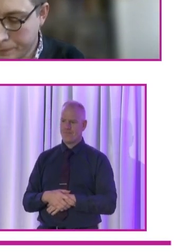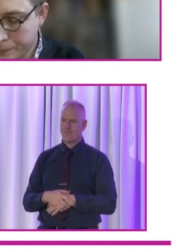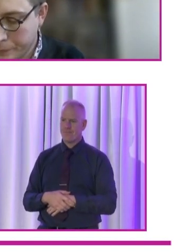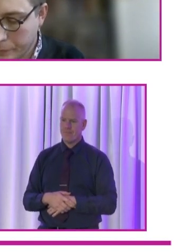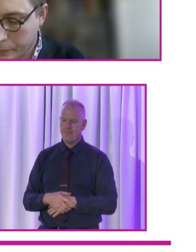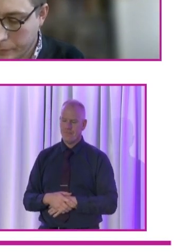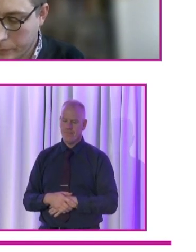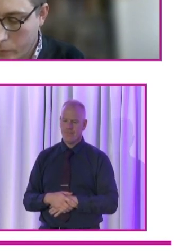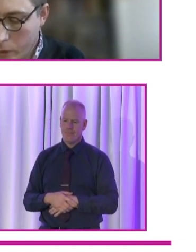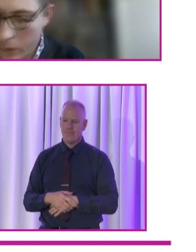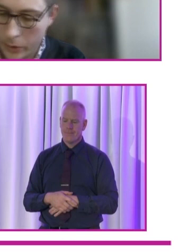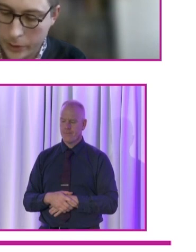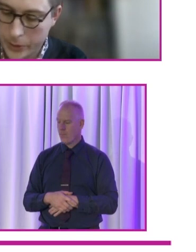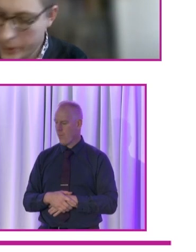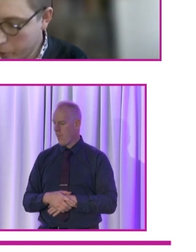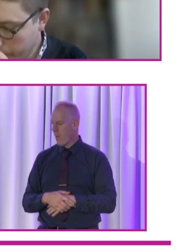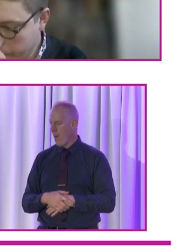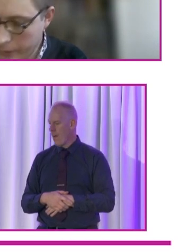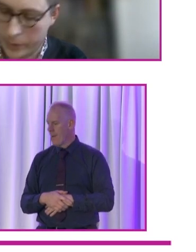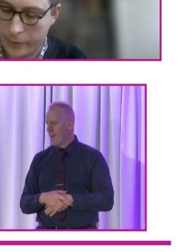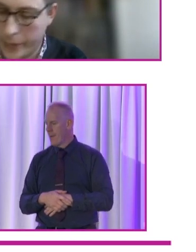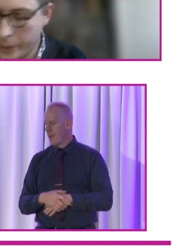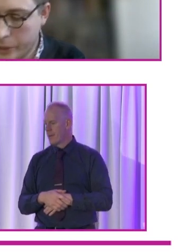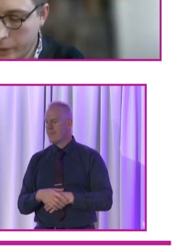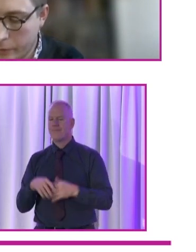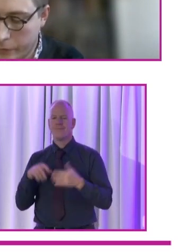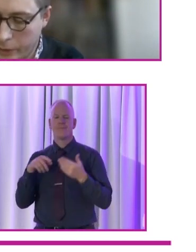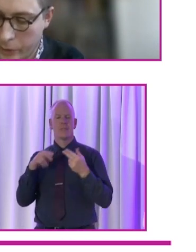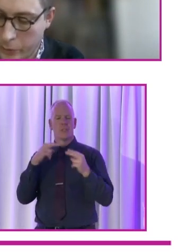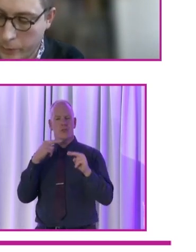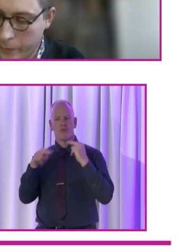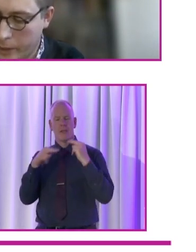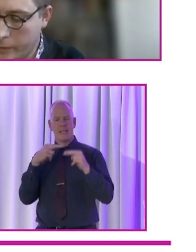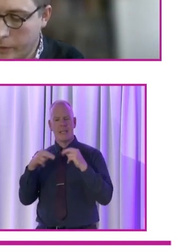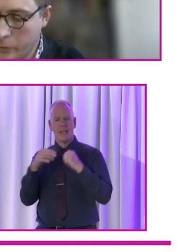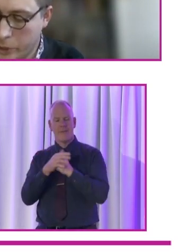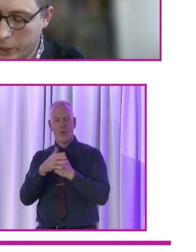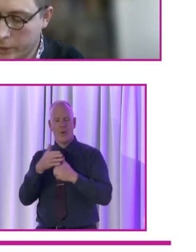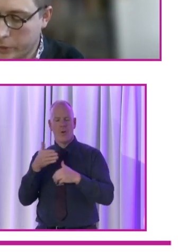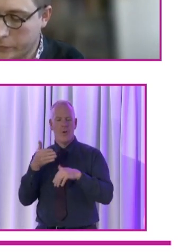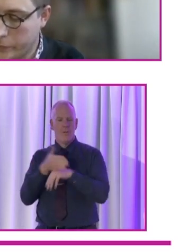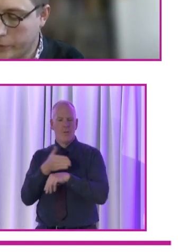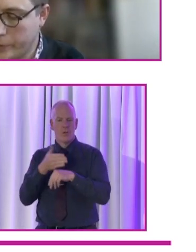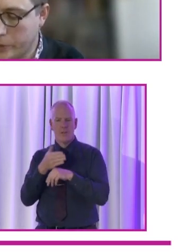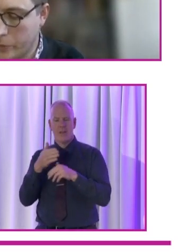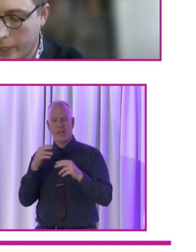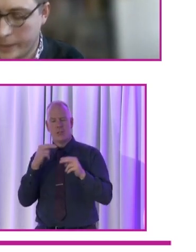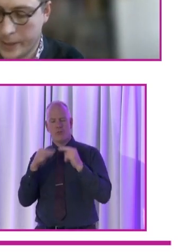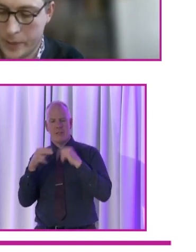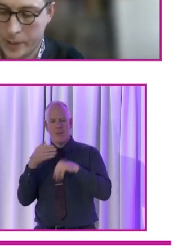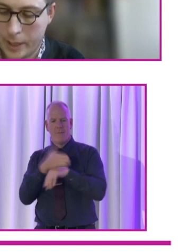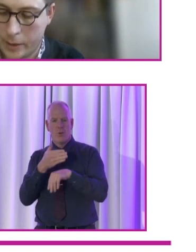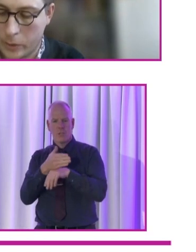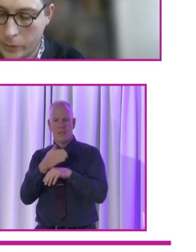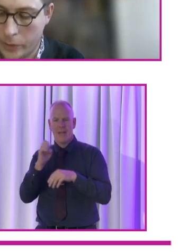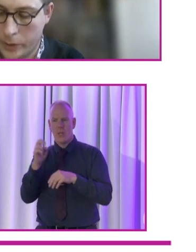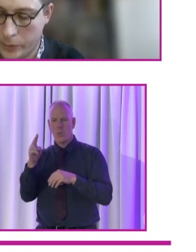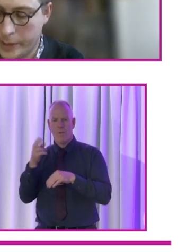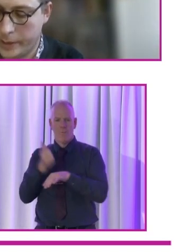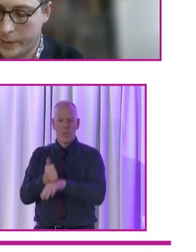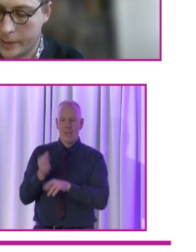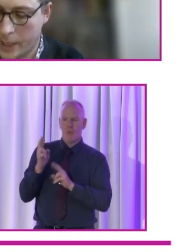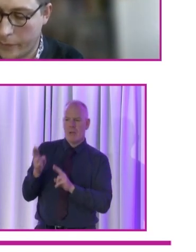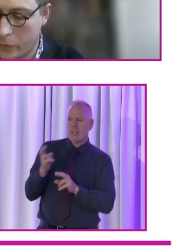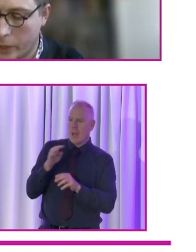this terminology. Also, the Treaty on the Functioning of the EU and the EU Charter on Fundamental Rights state that all